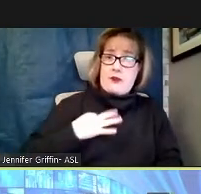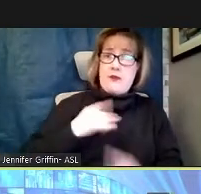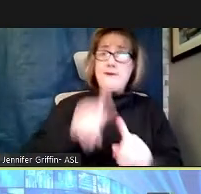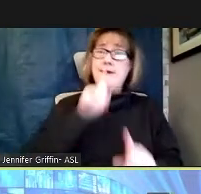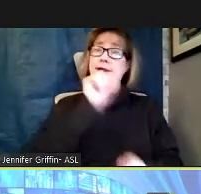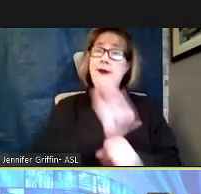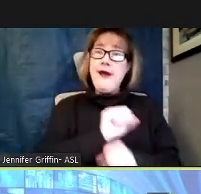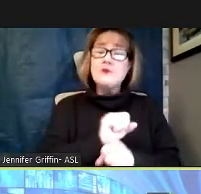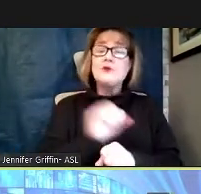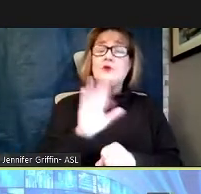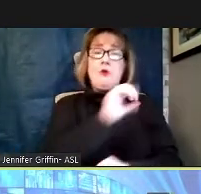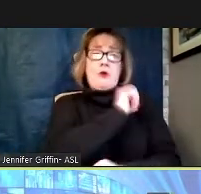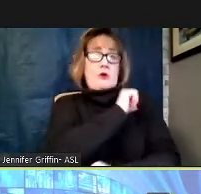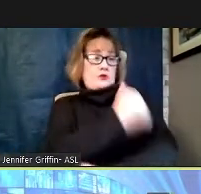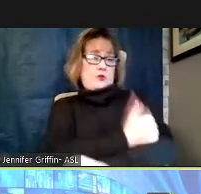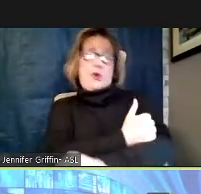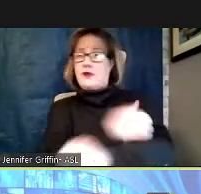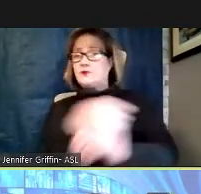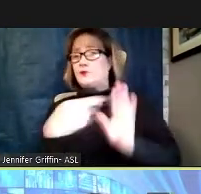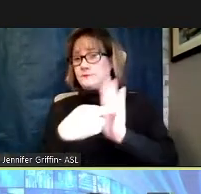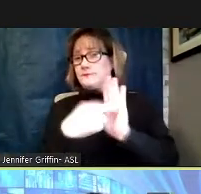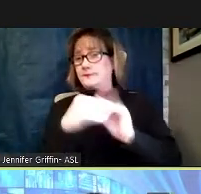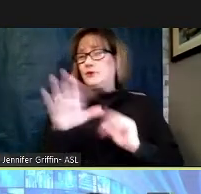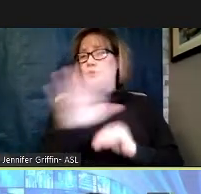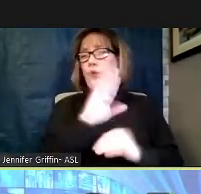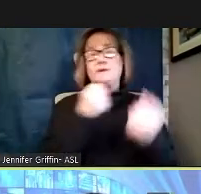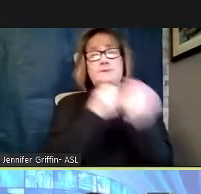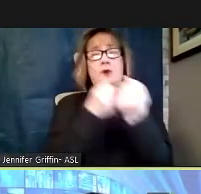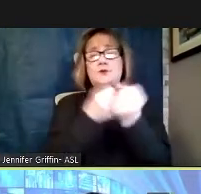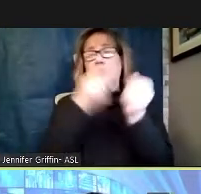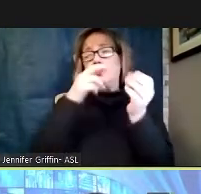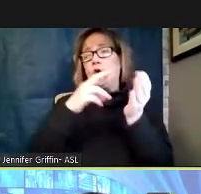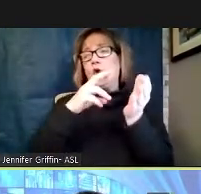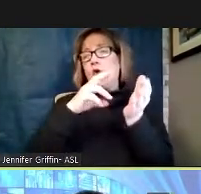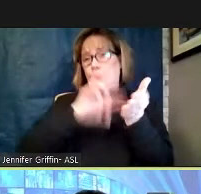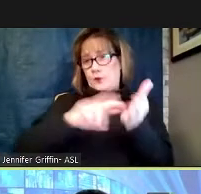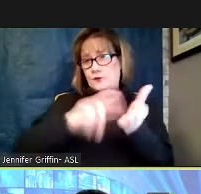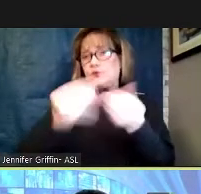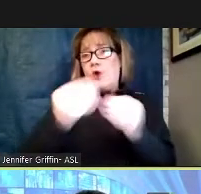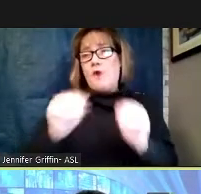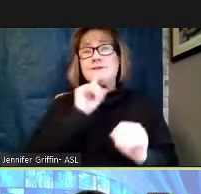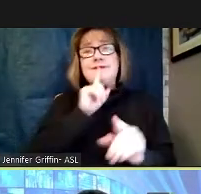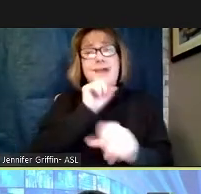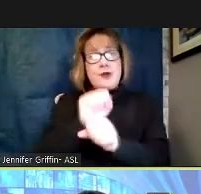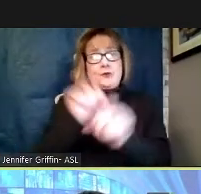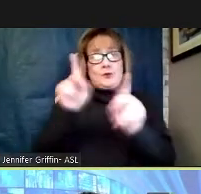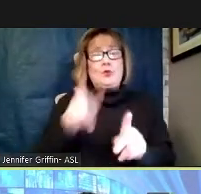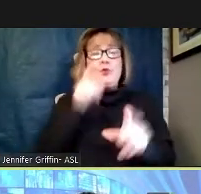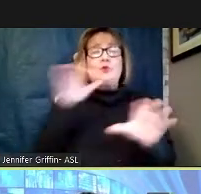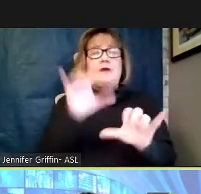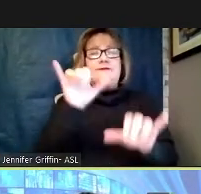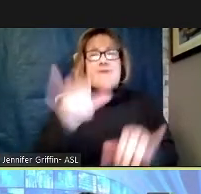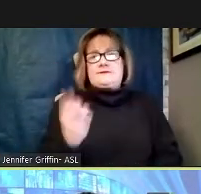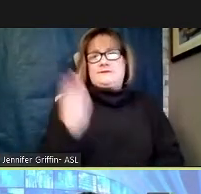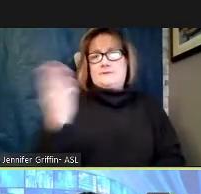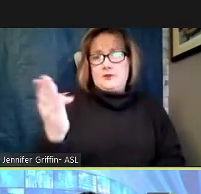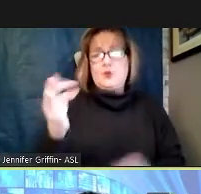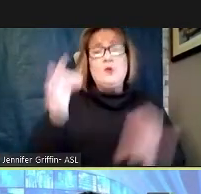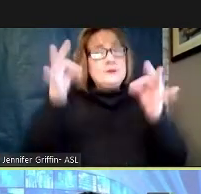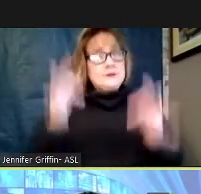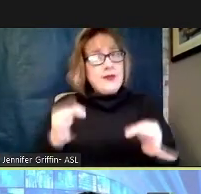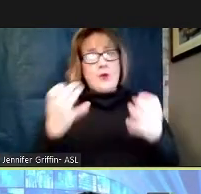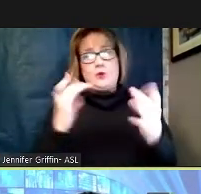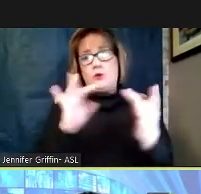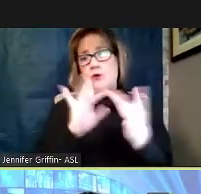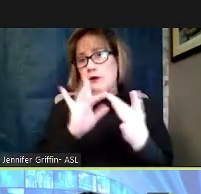authorized organizational representative in your sponsored research office is actually the person who does the submission. So you definitely want to contact